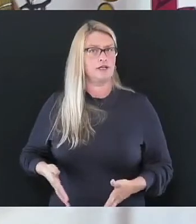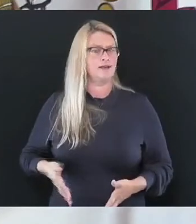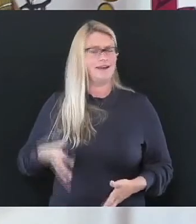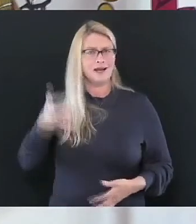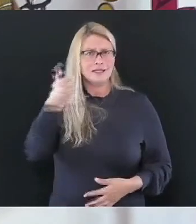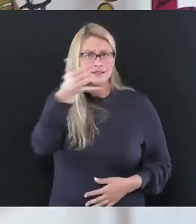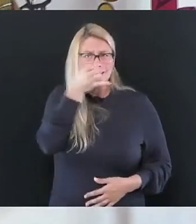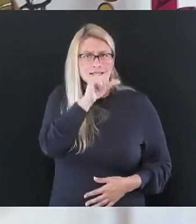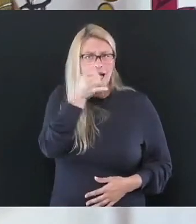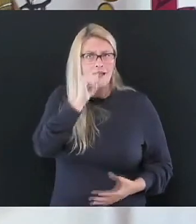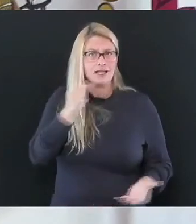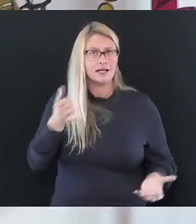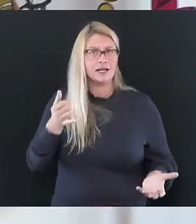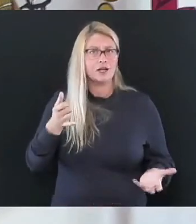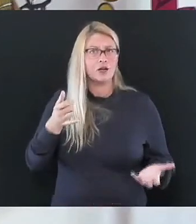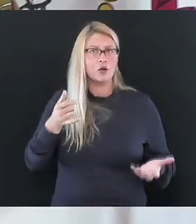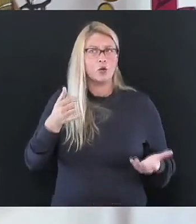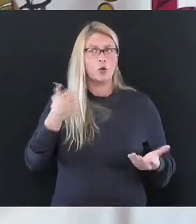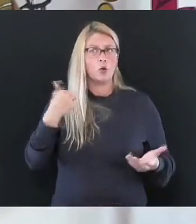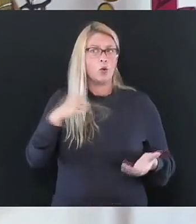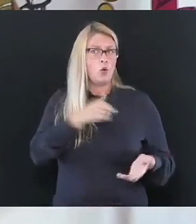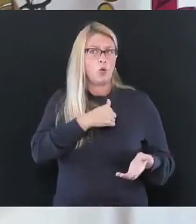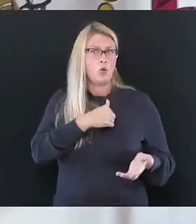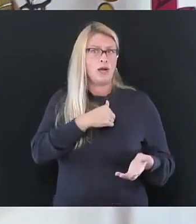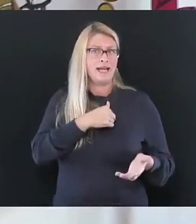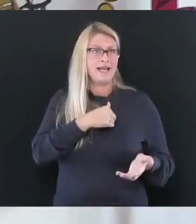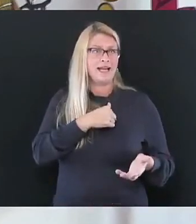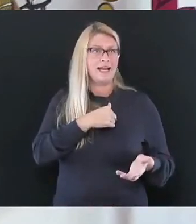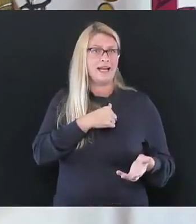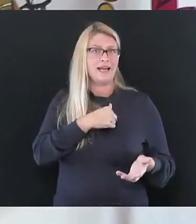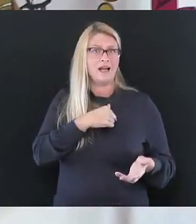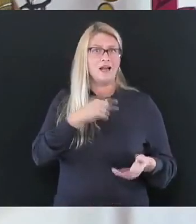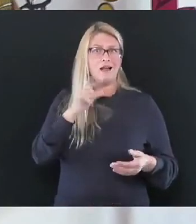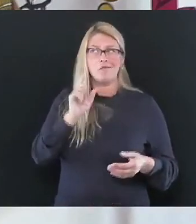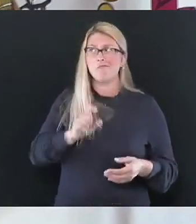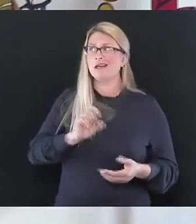silly if we absolutely have to send $1 back to the